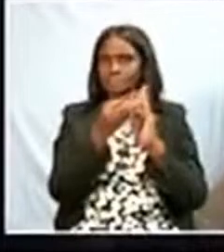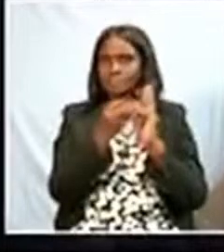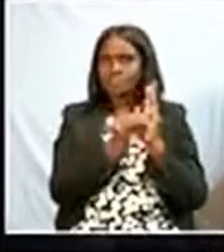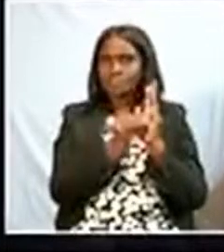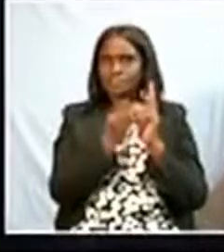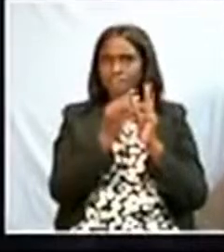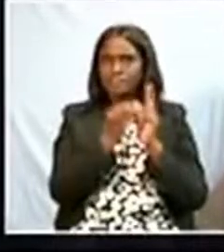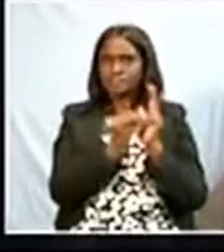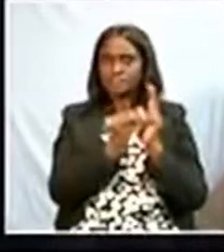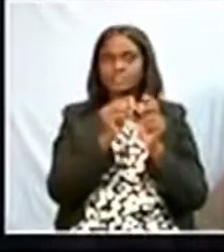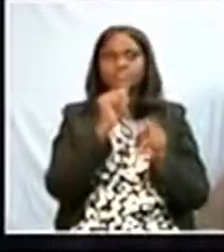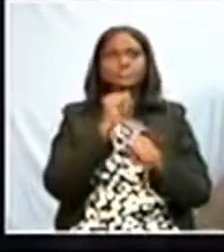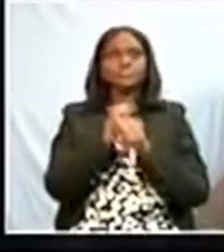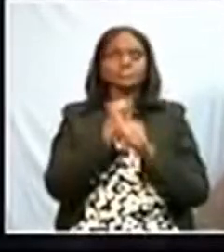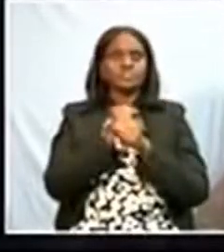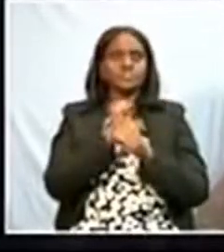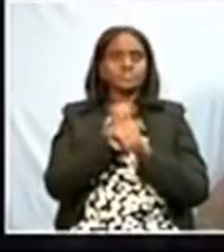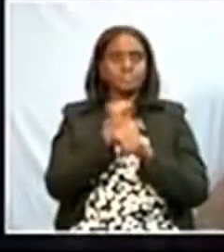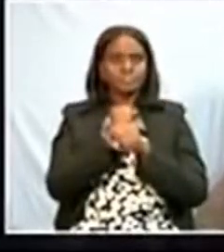contractual works,